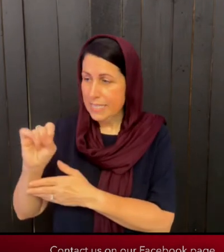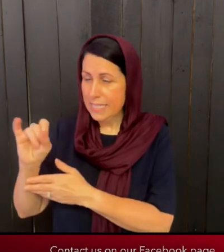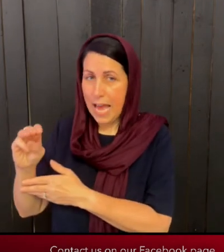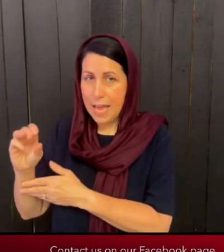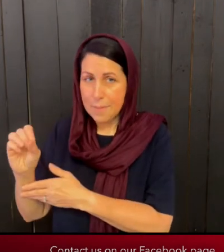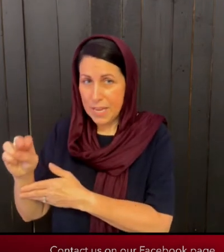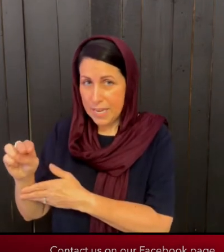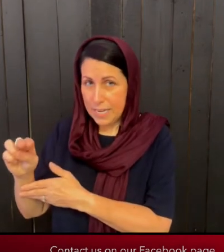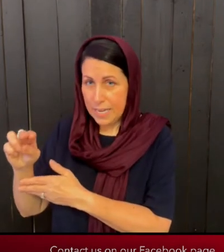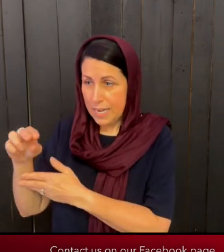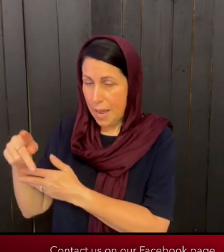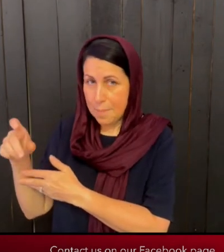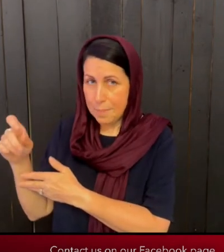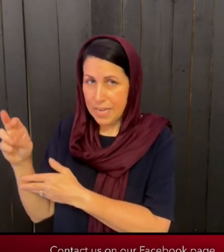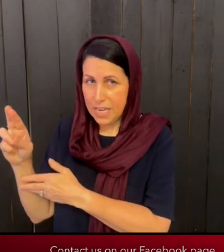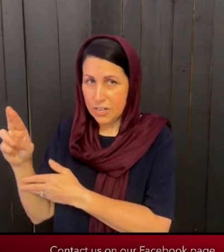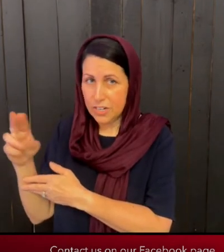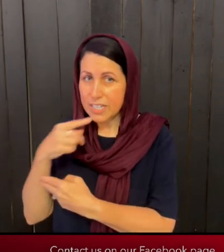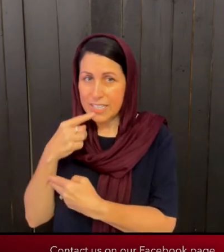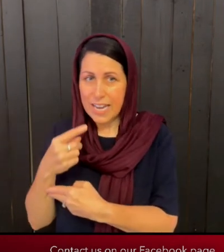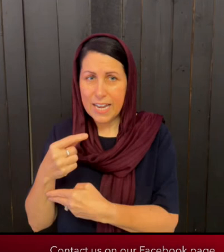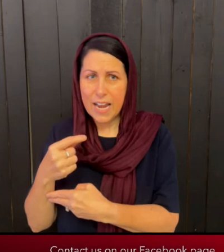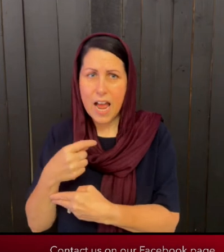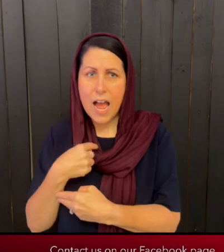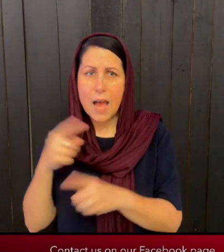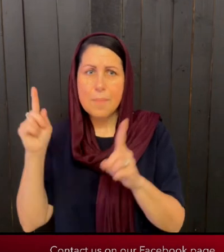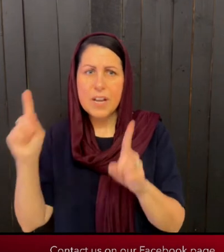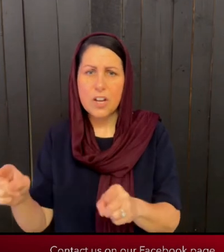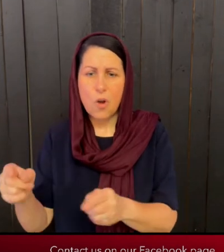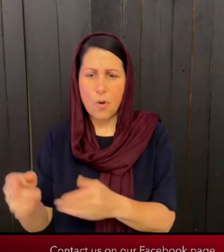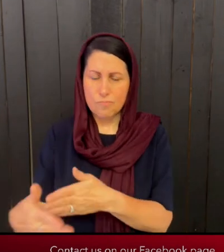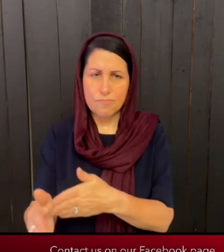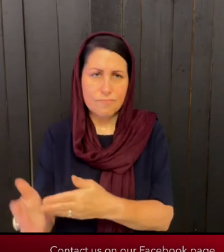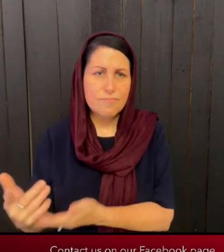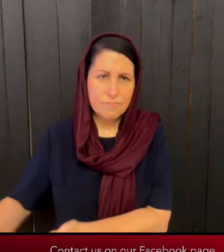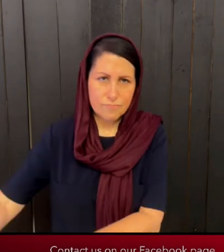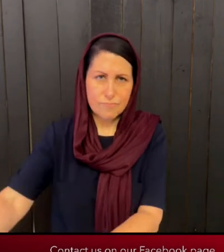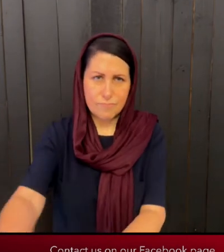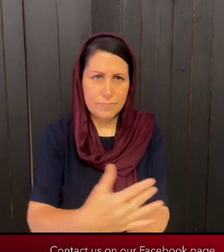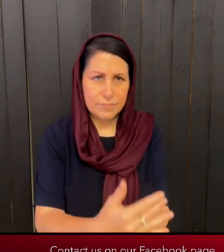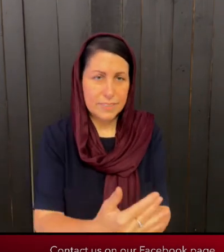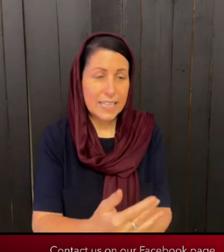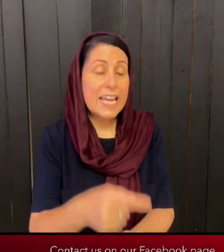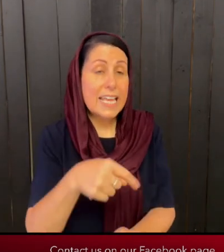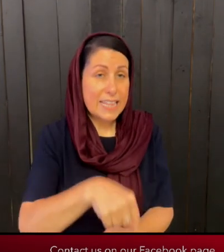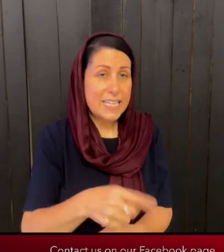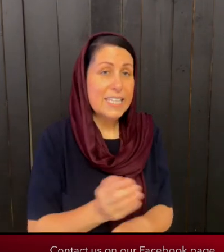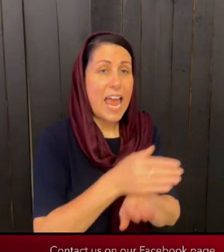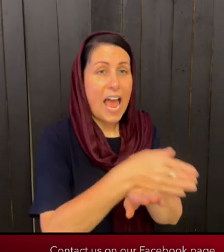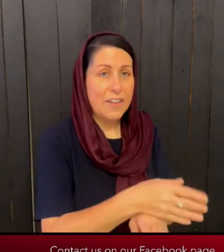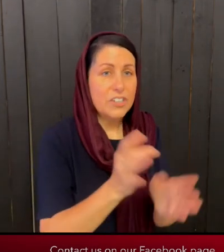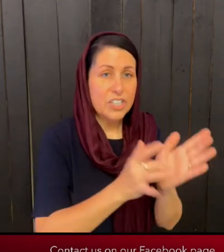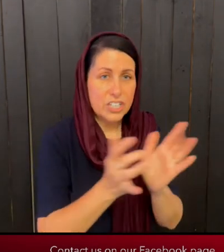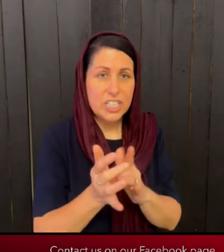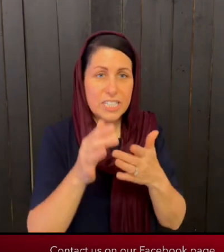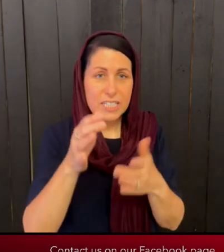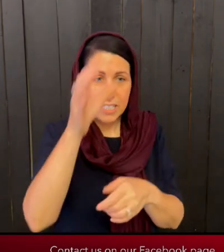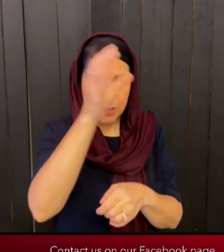is, by the way, this is after Jesus had been crucified and was resurrected. So, and Jesus came